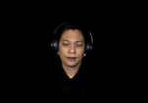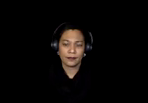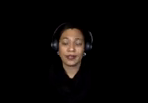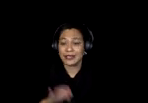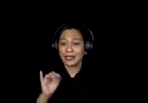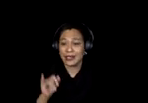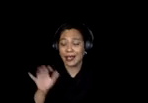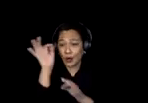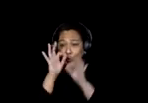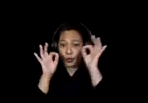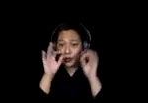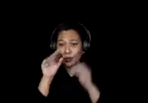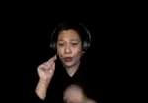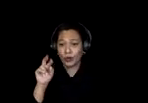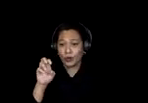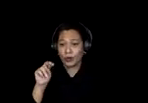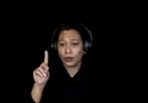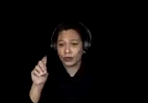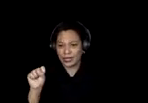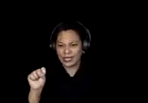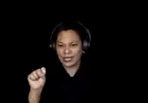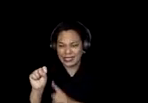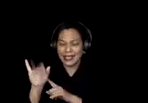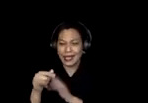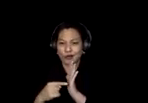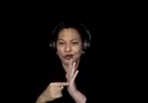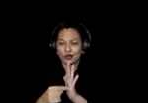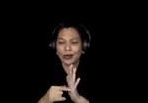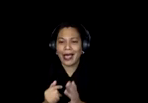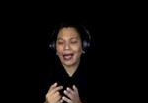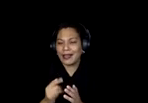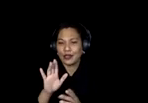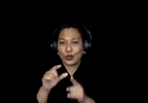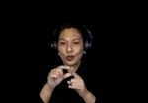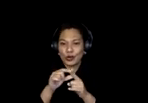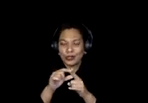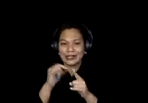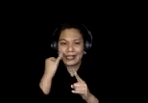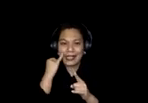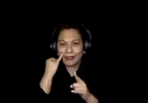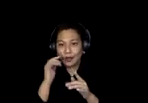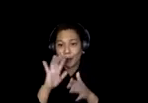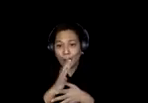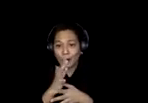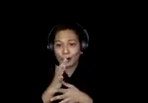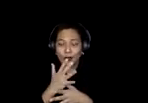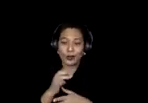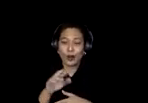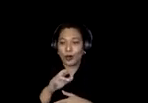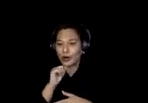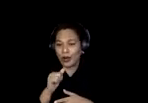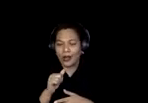shows you, as it's in the name, how various keywords are trending over time. So if we want to